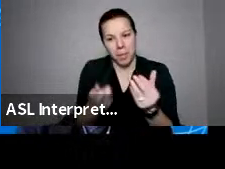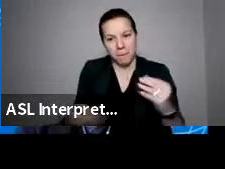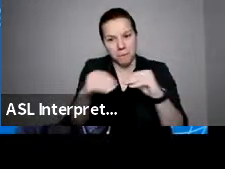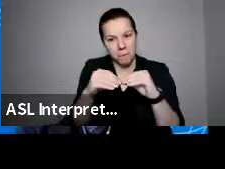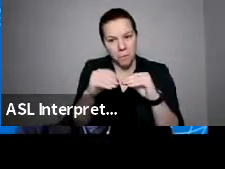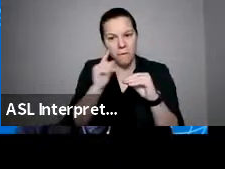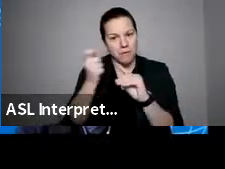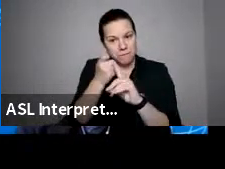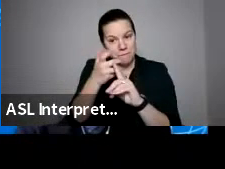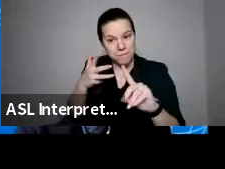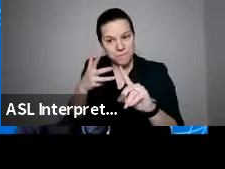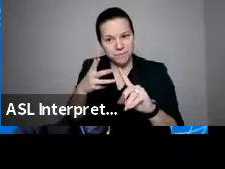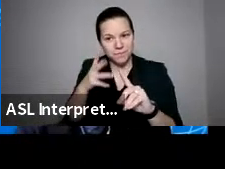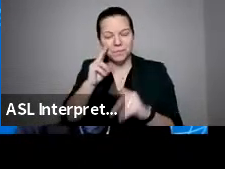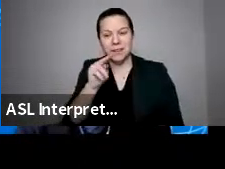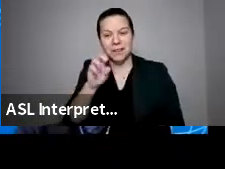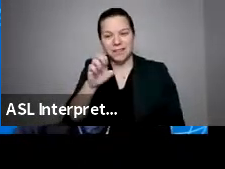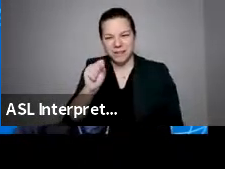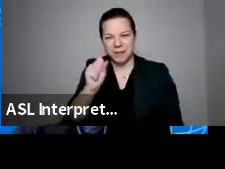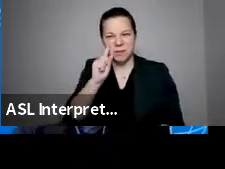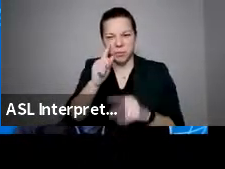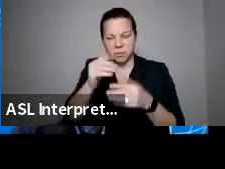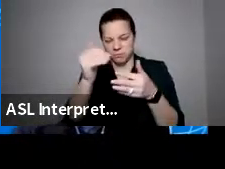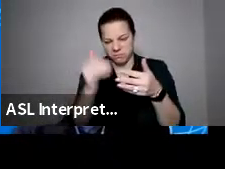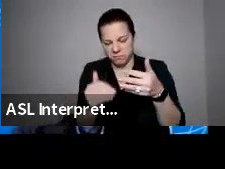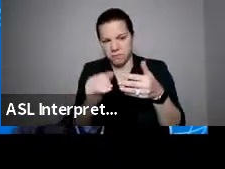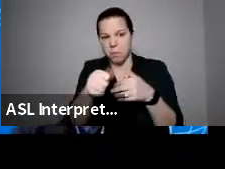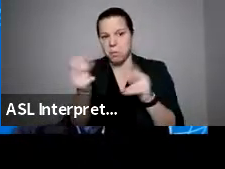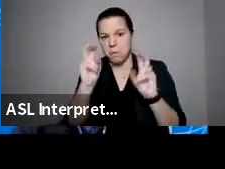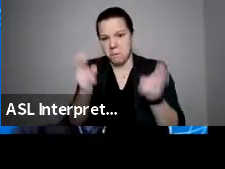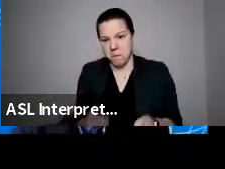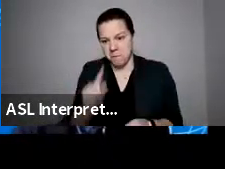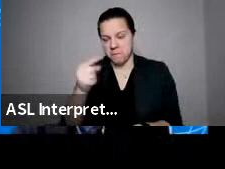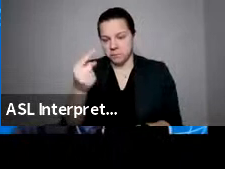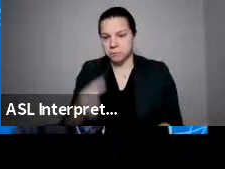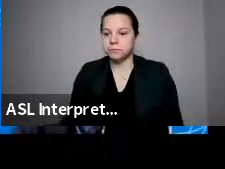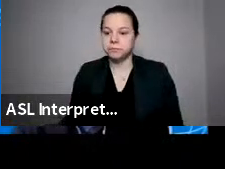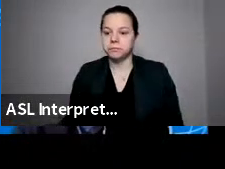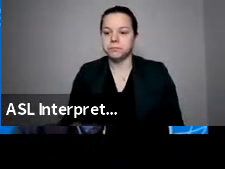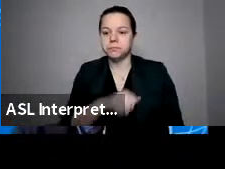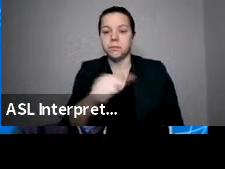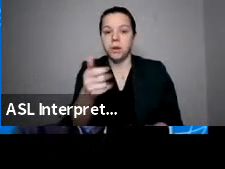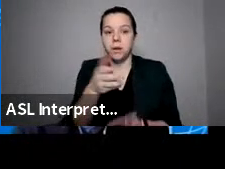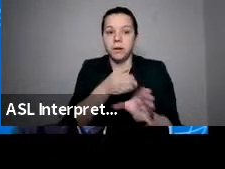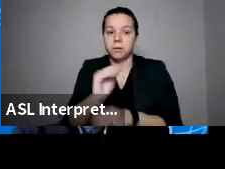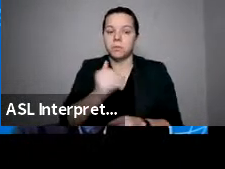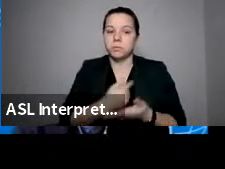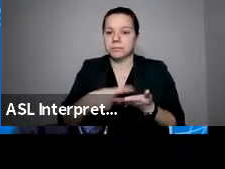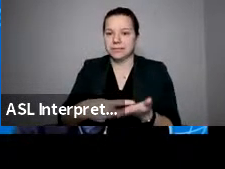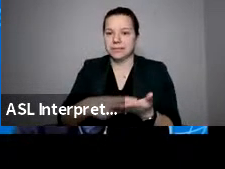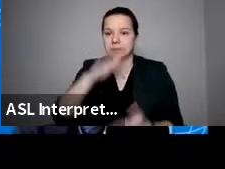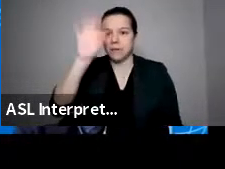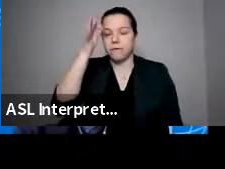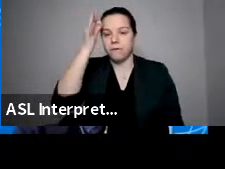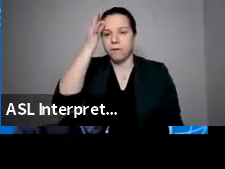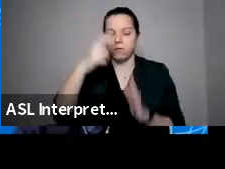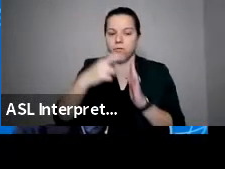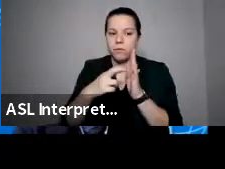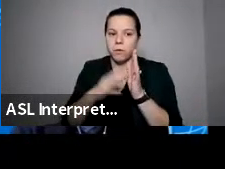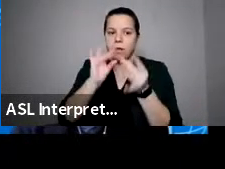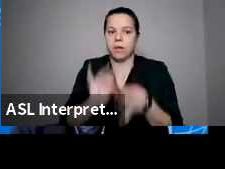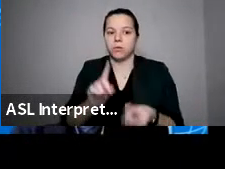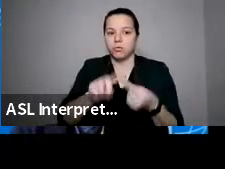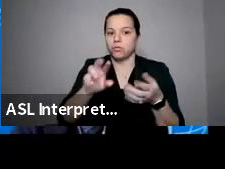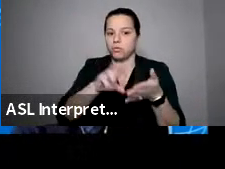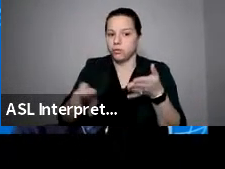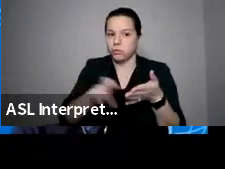hear about that as I cover the other topics. But the other areas that we cover within the Federal Register Notice on our research